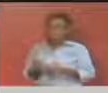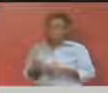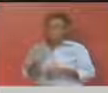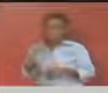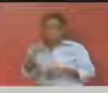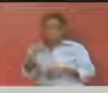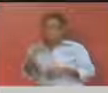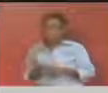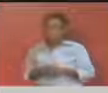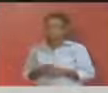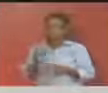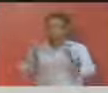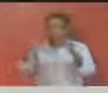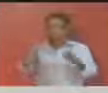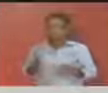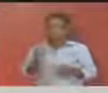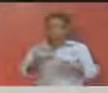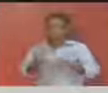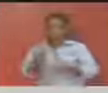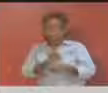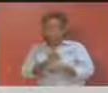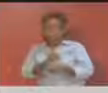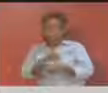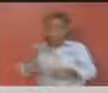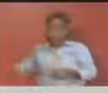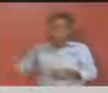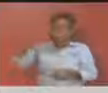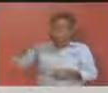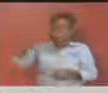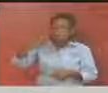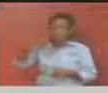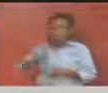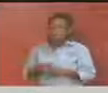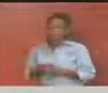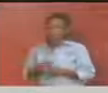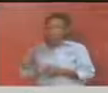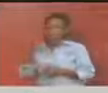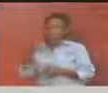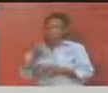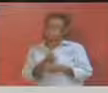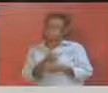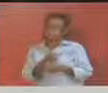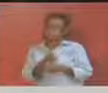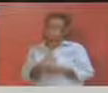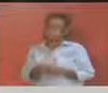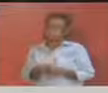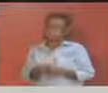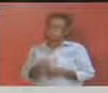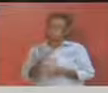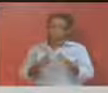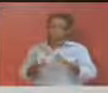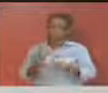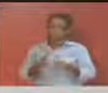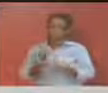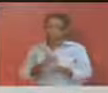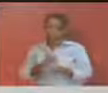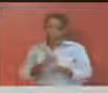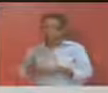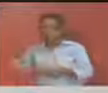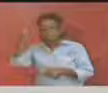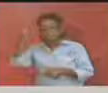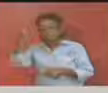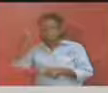Immigration, customs, they interface with people, and so on. Parliamentarians, local government councillors, local